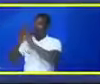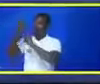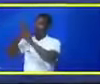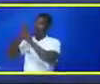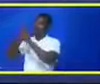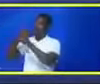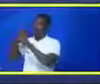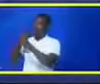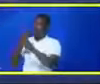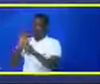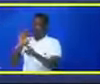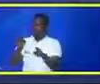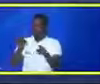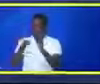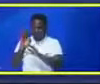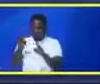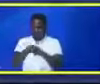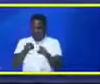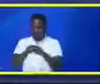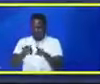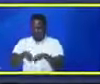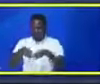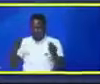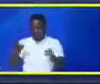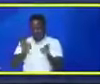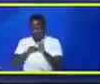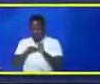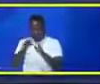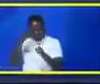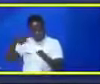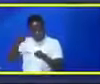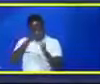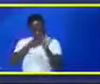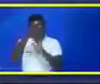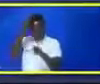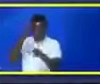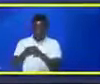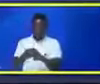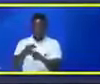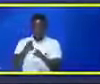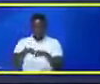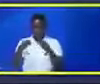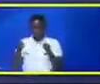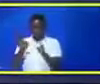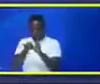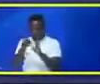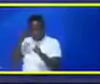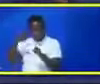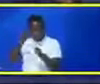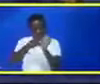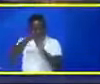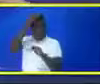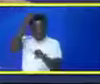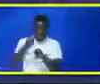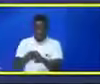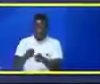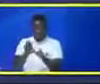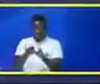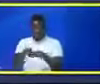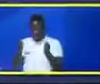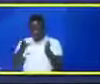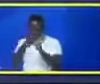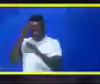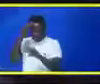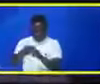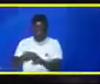also your God. May he open strange doors for you. May he open strange doors for you in the name